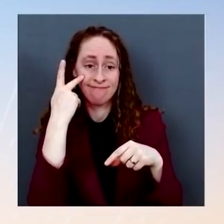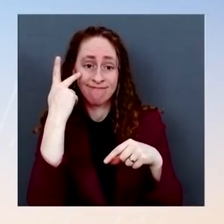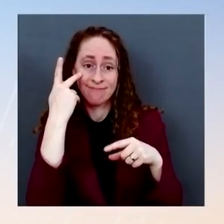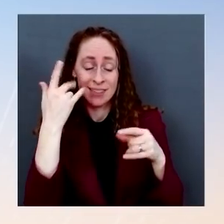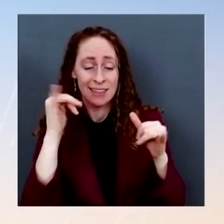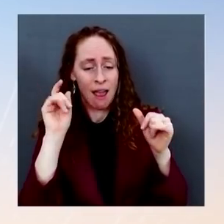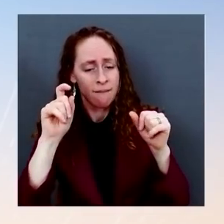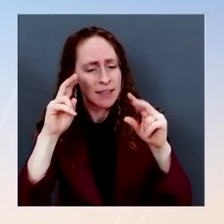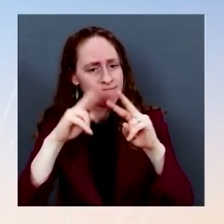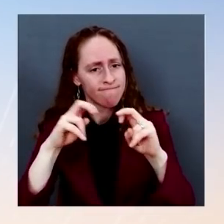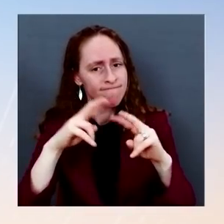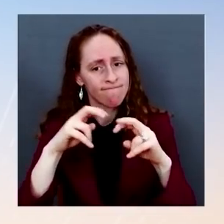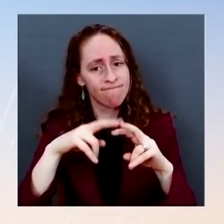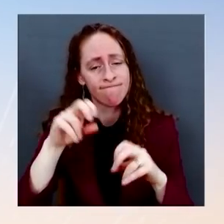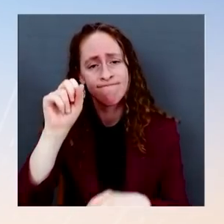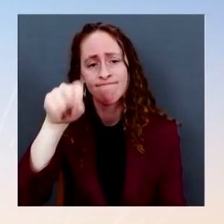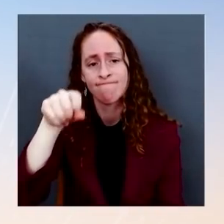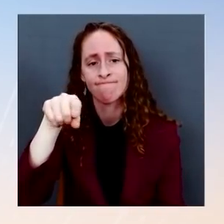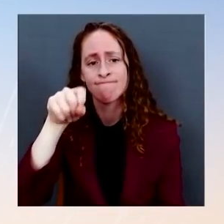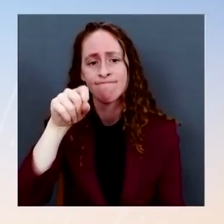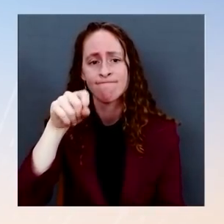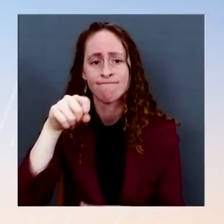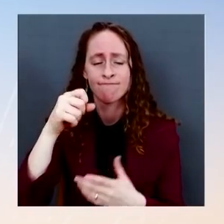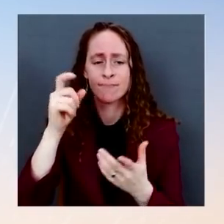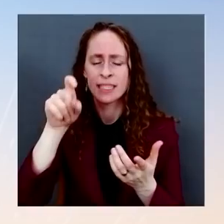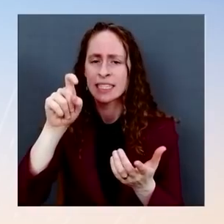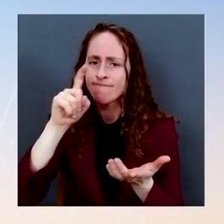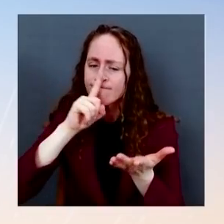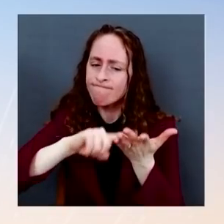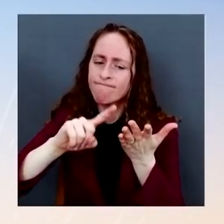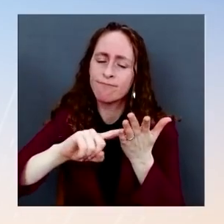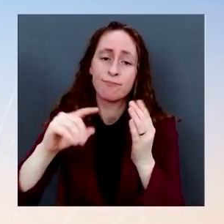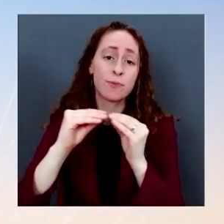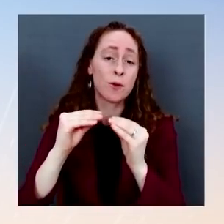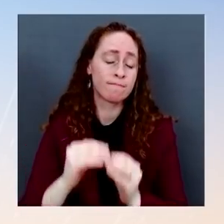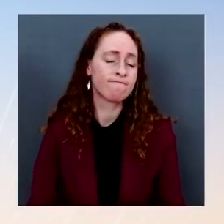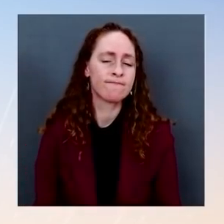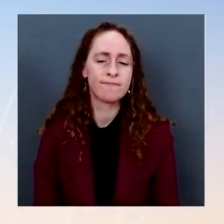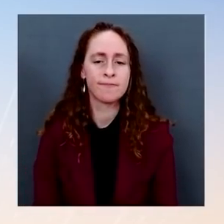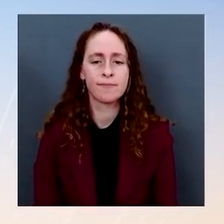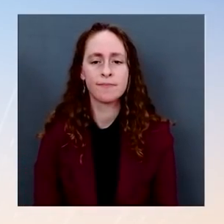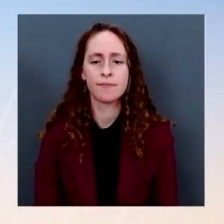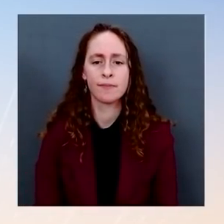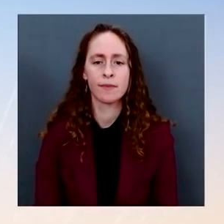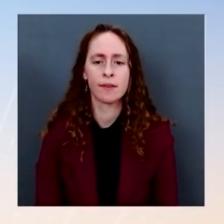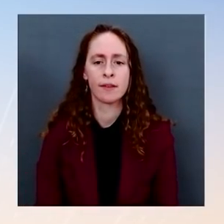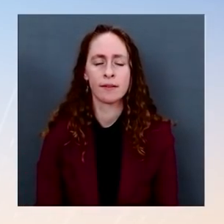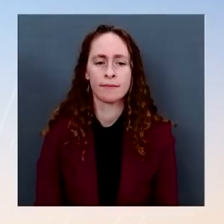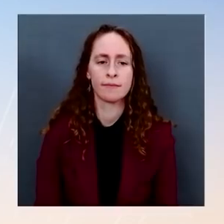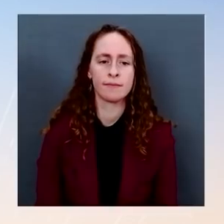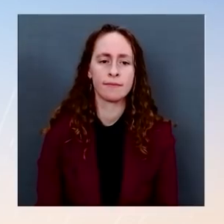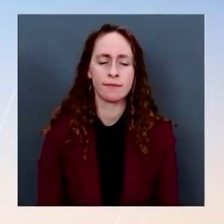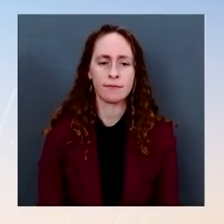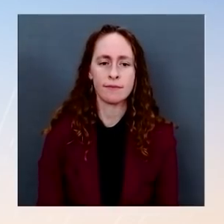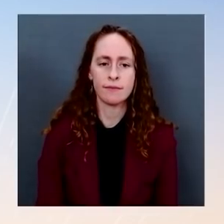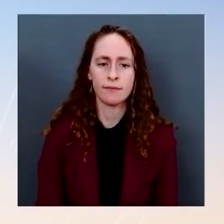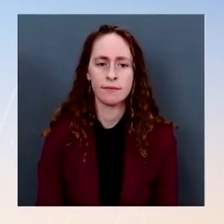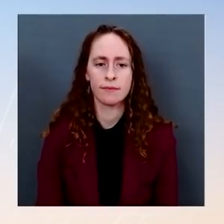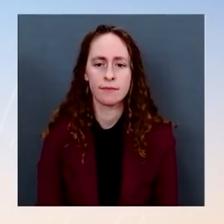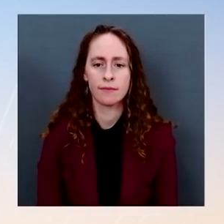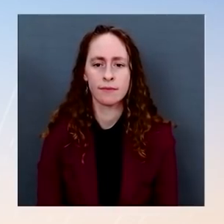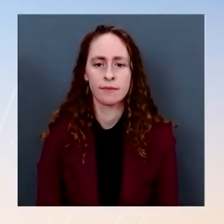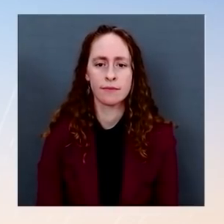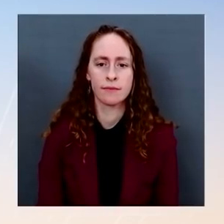look like they were essential prior to protecting people from the pandemic? Well, that was a decision made by our health and medical experts, so I would point you to